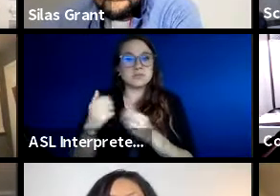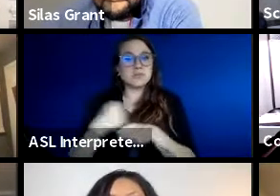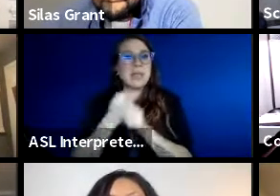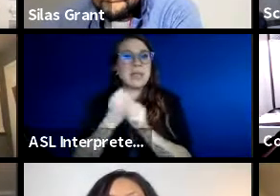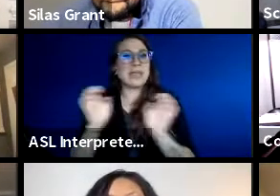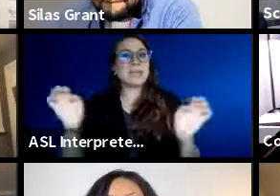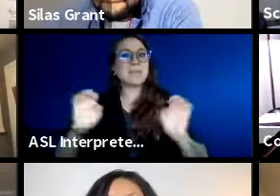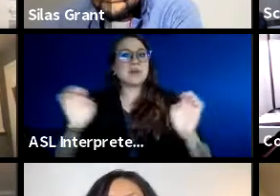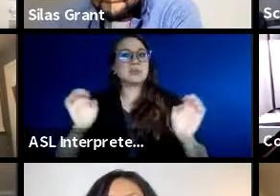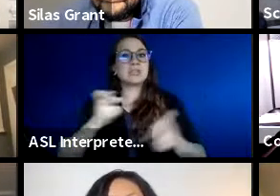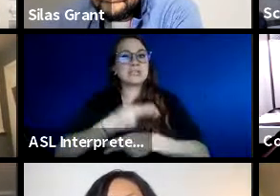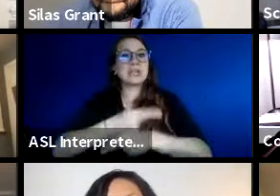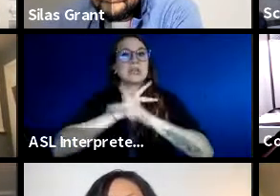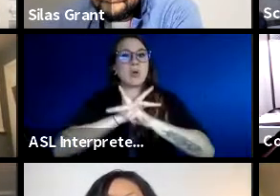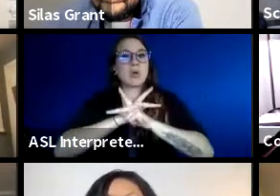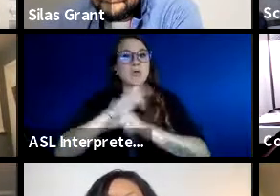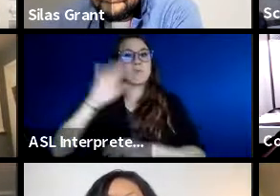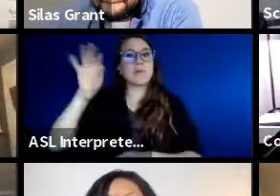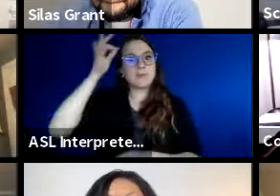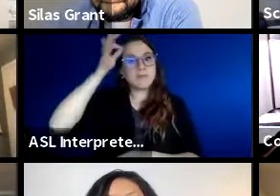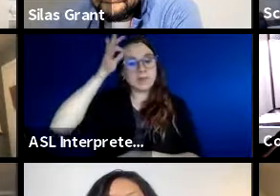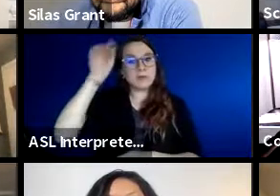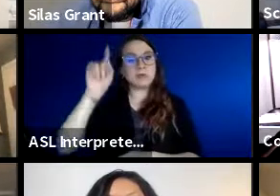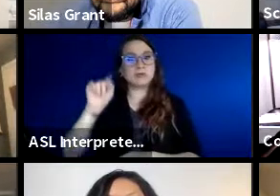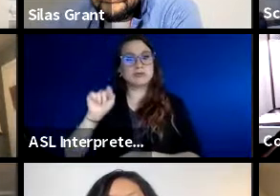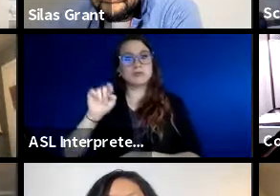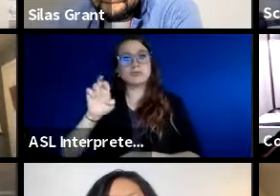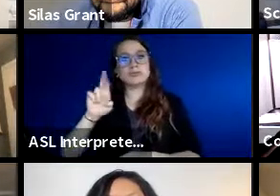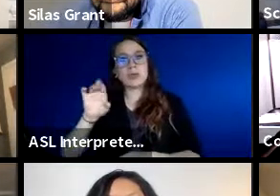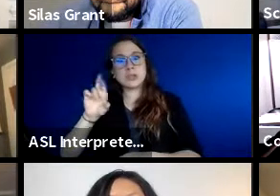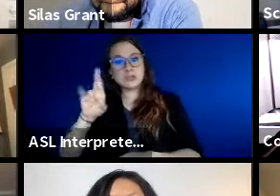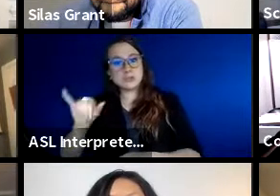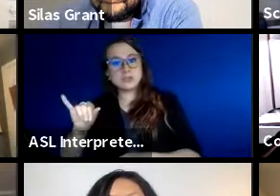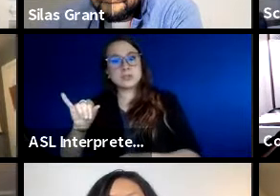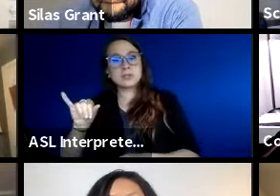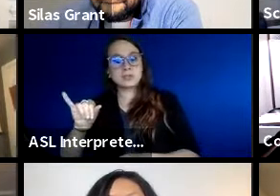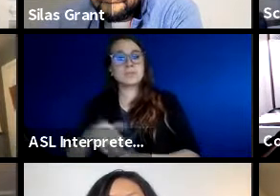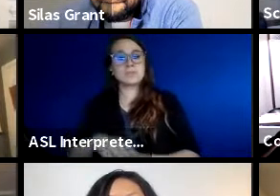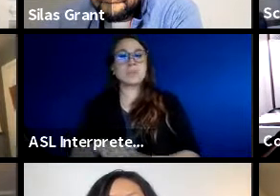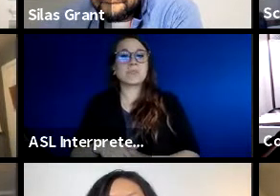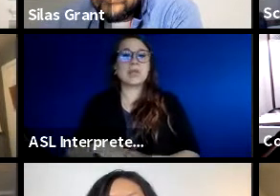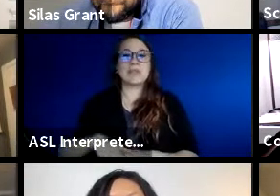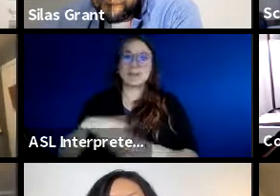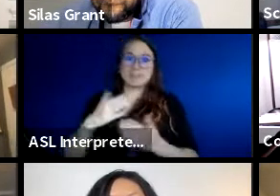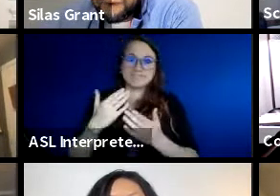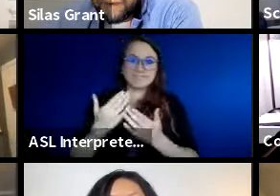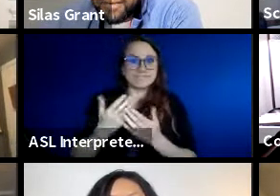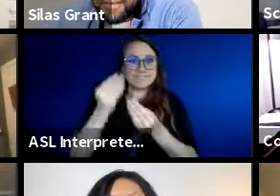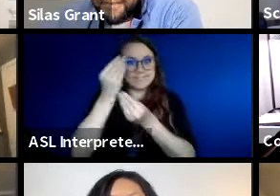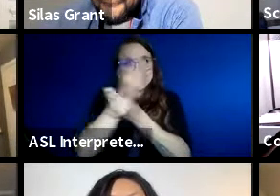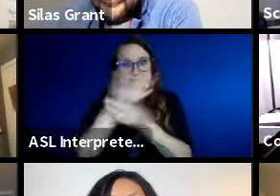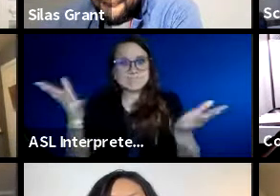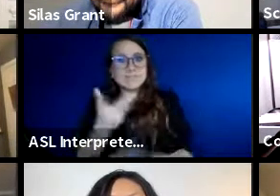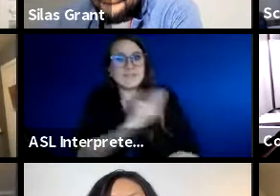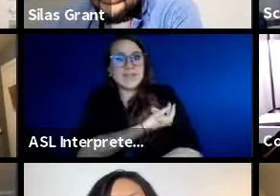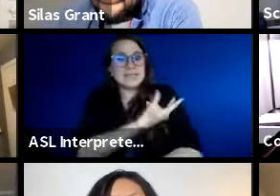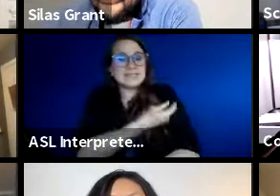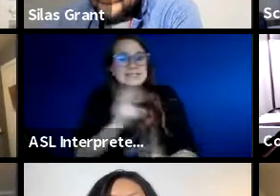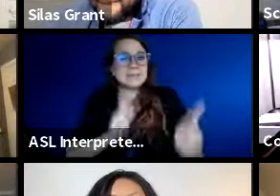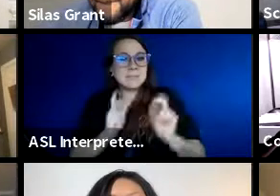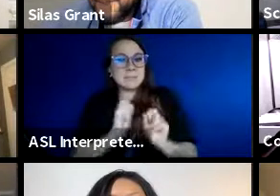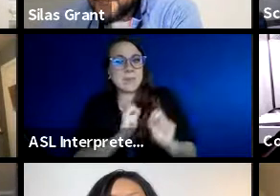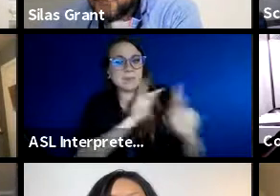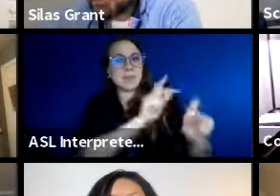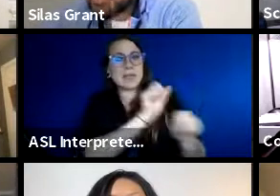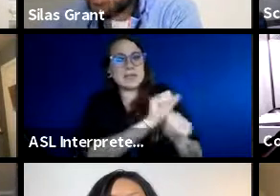emergency loan from the federal treasury. And then news of the vaccine, people going back to work, employment